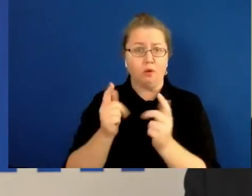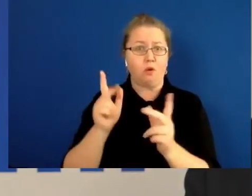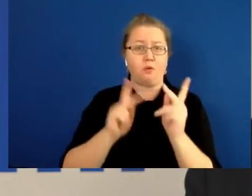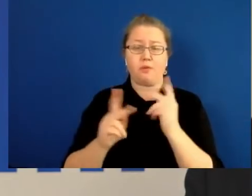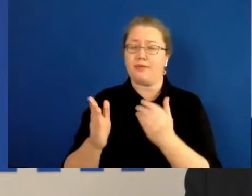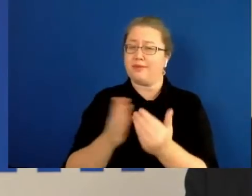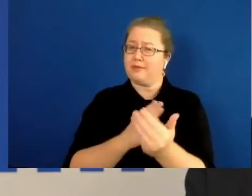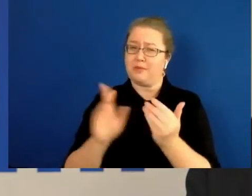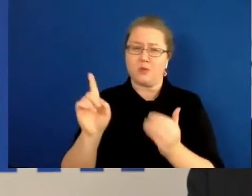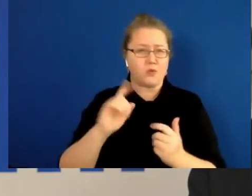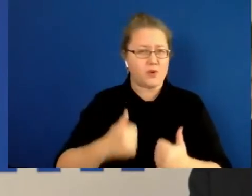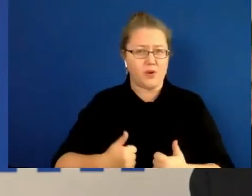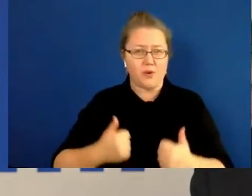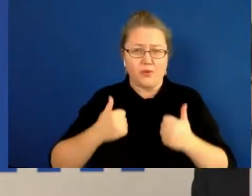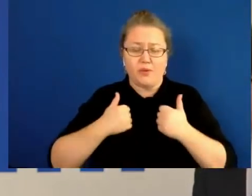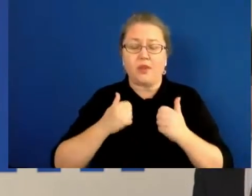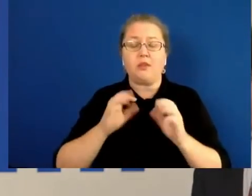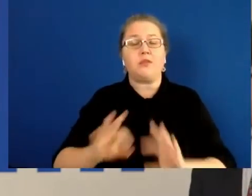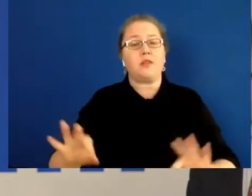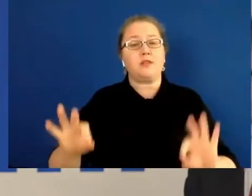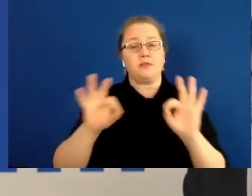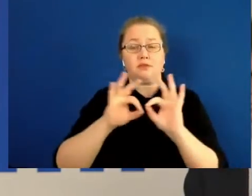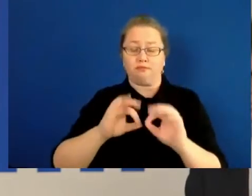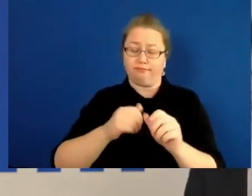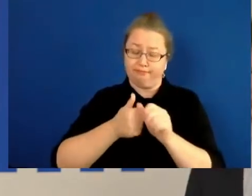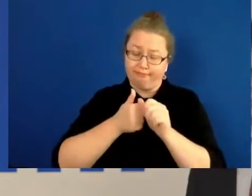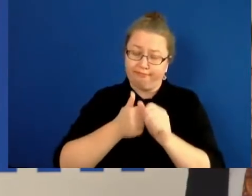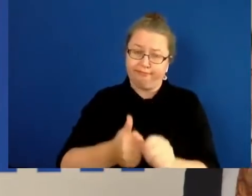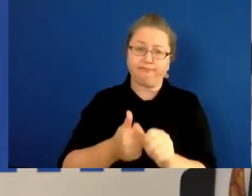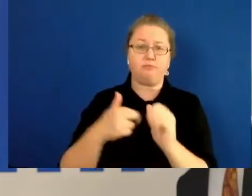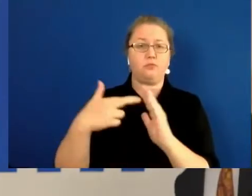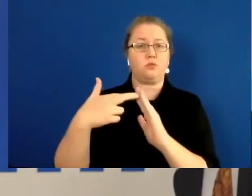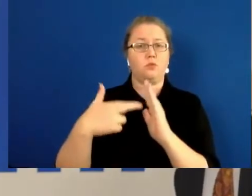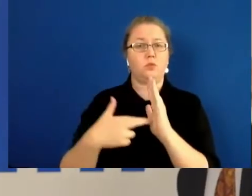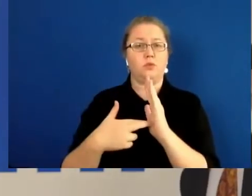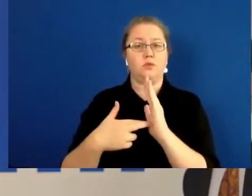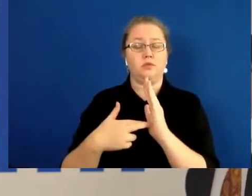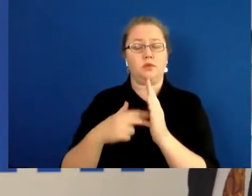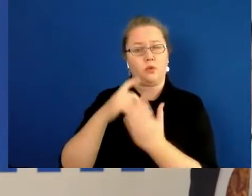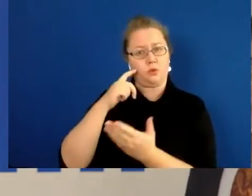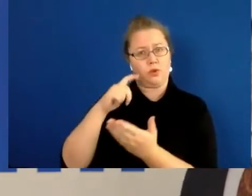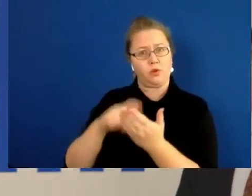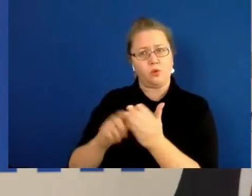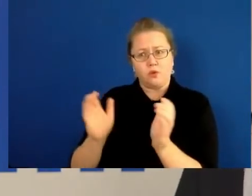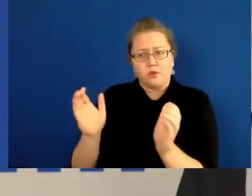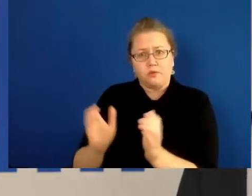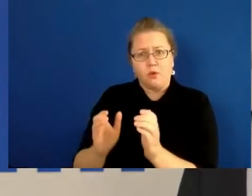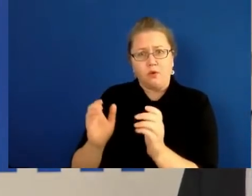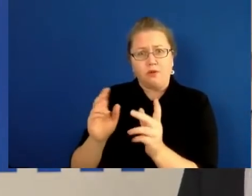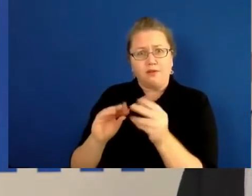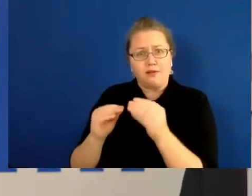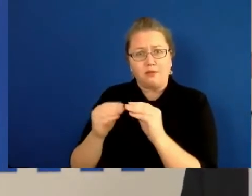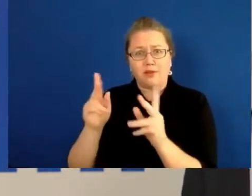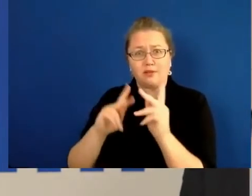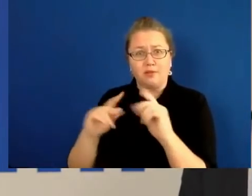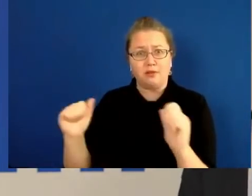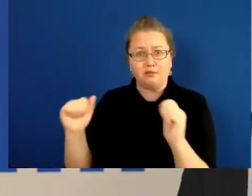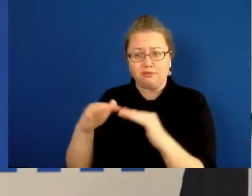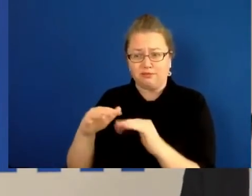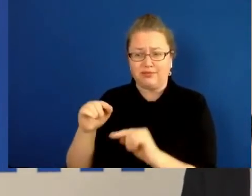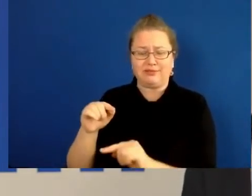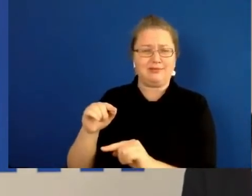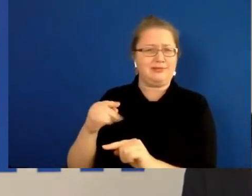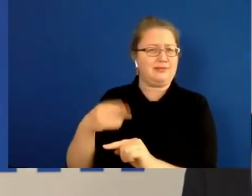serving 1.8 million people from Boston Bar to Burnaby. While Fraser Health represents a significant percentage